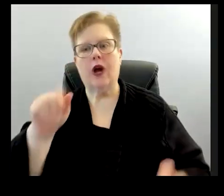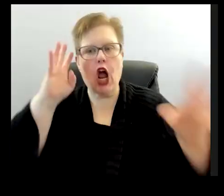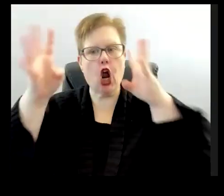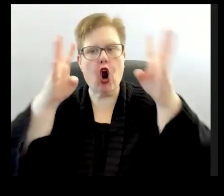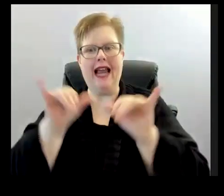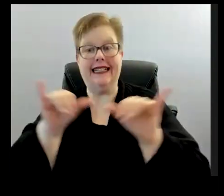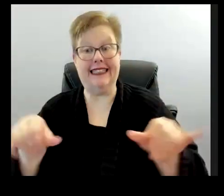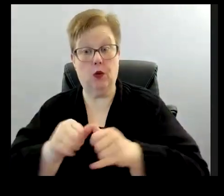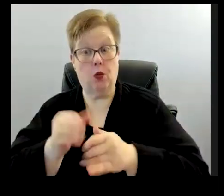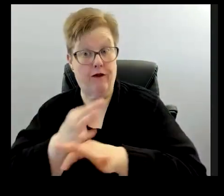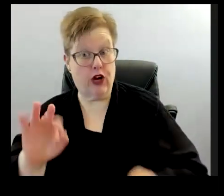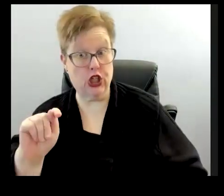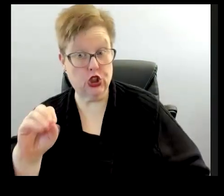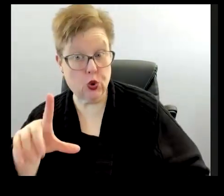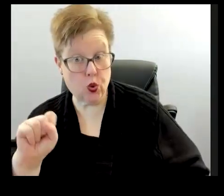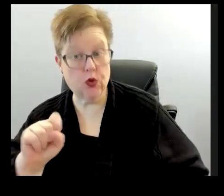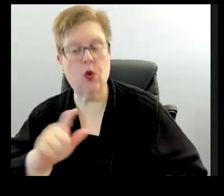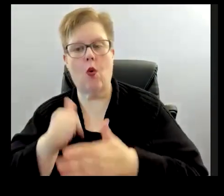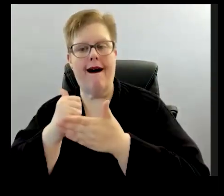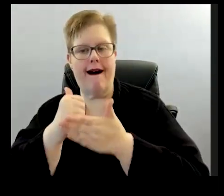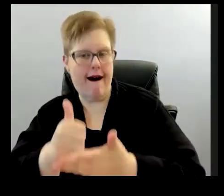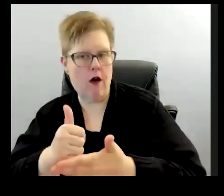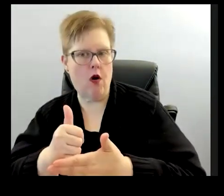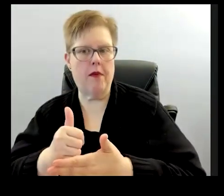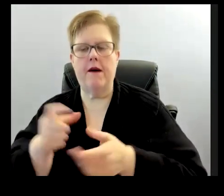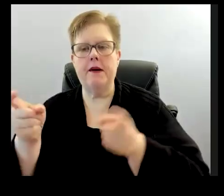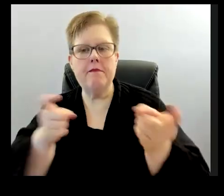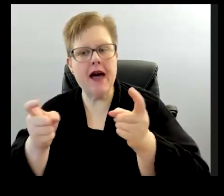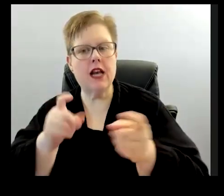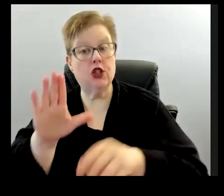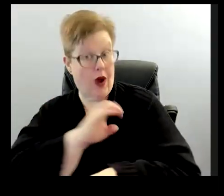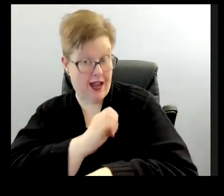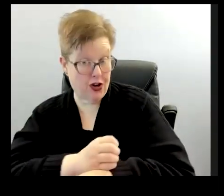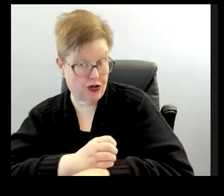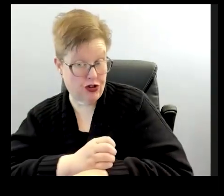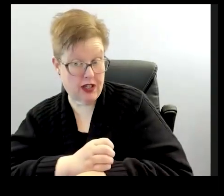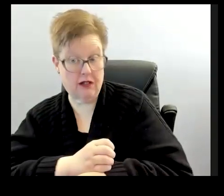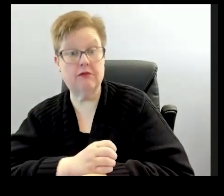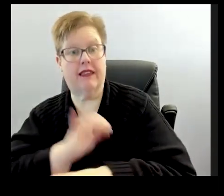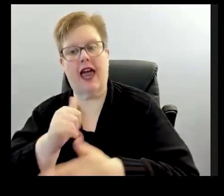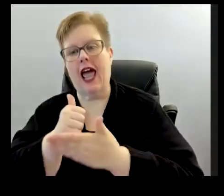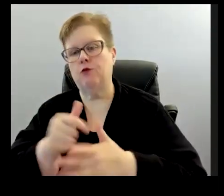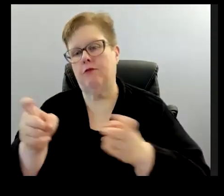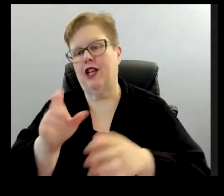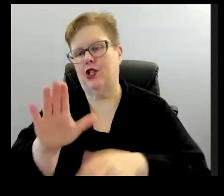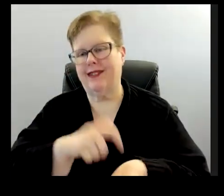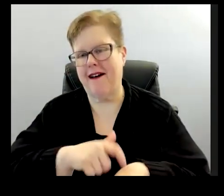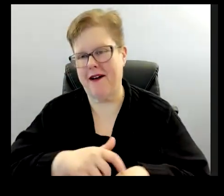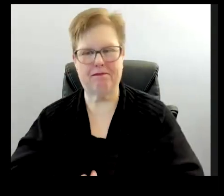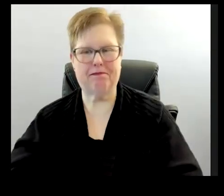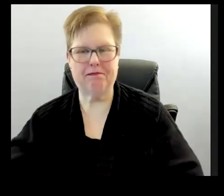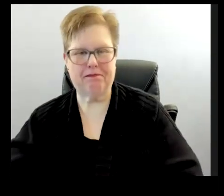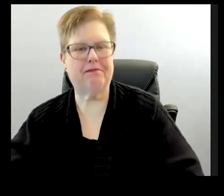systems with free tools to help you manage your energy which therefore helps you manage your time.